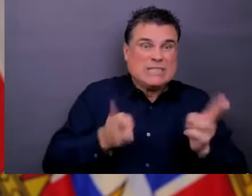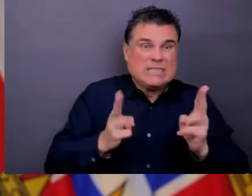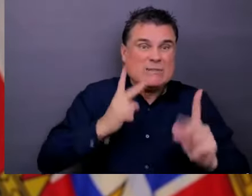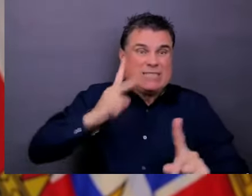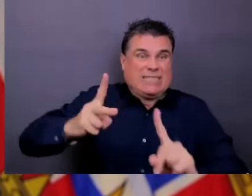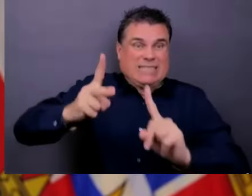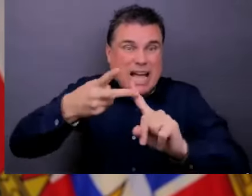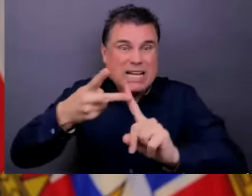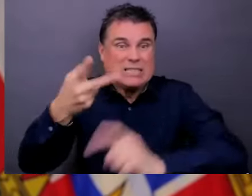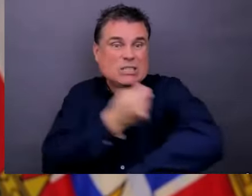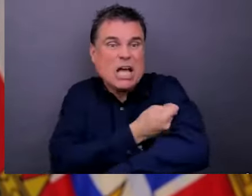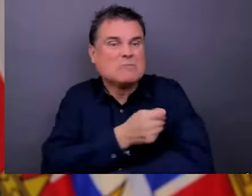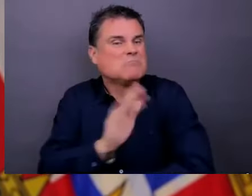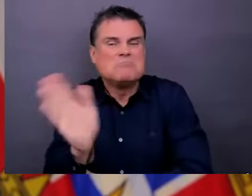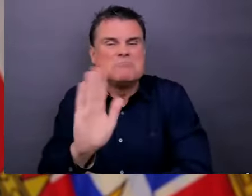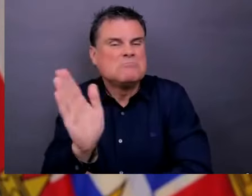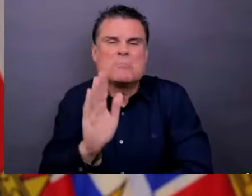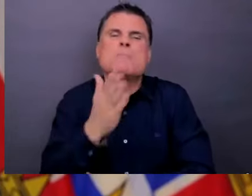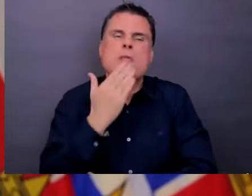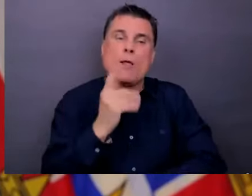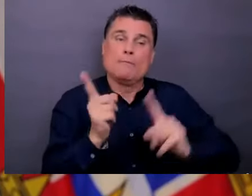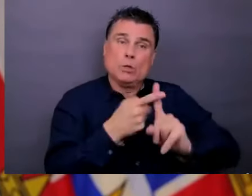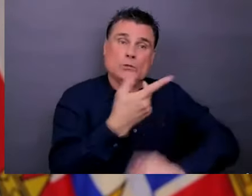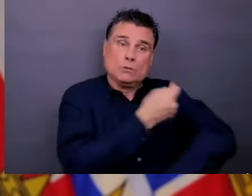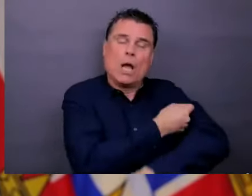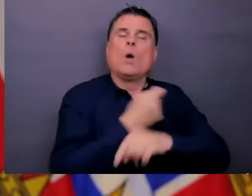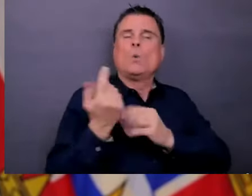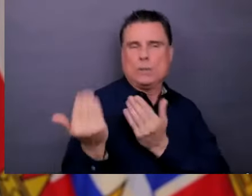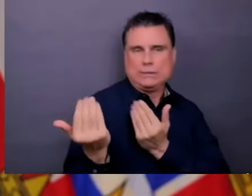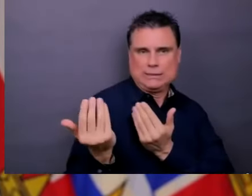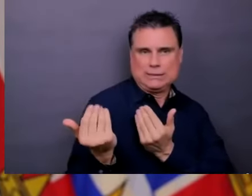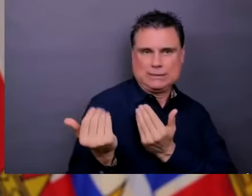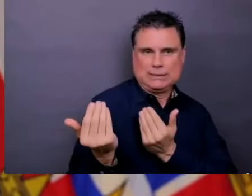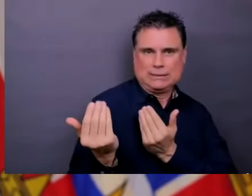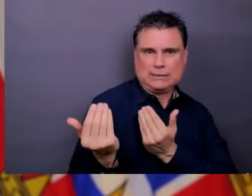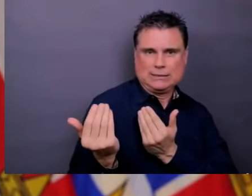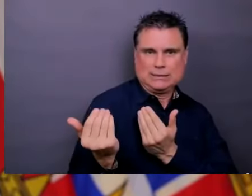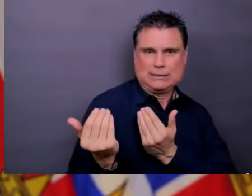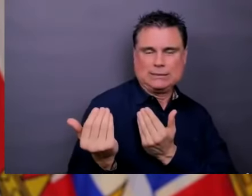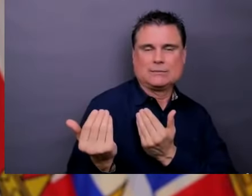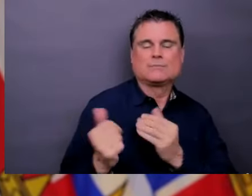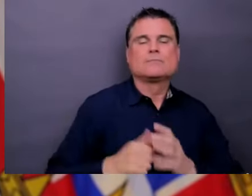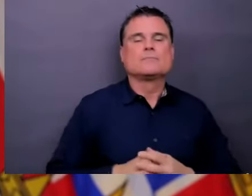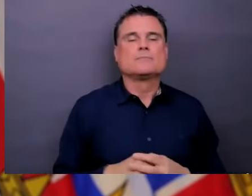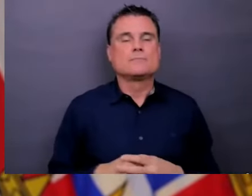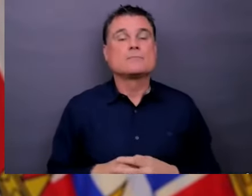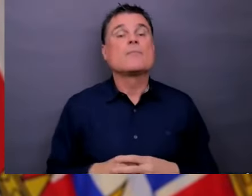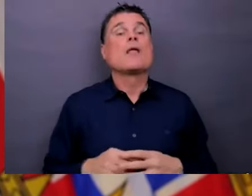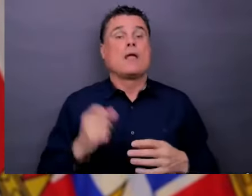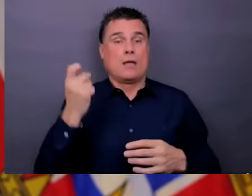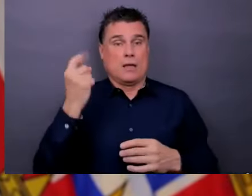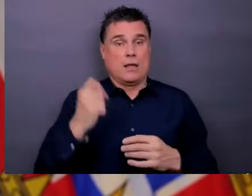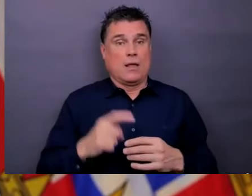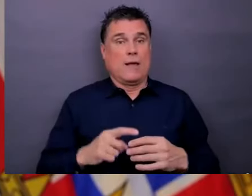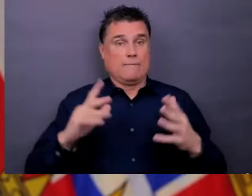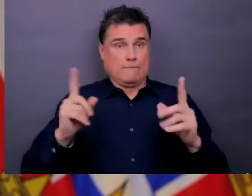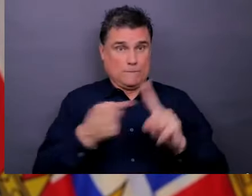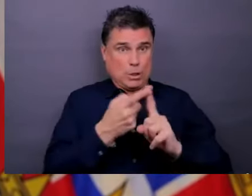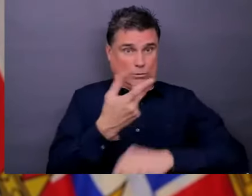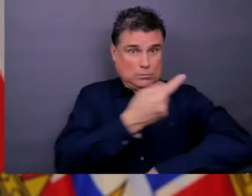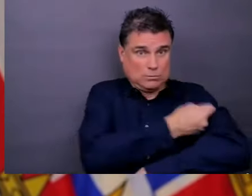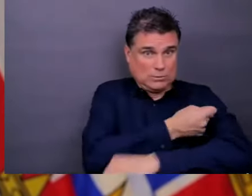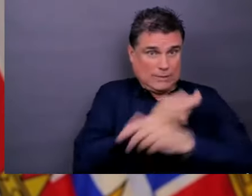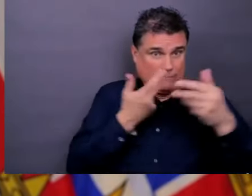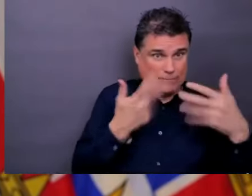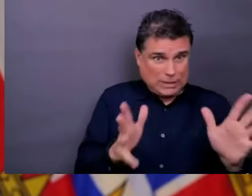know how long this initial immunity lasts in people. But we do know that the current vaccines are very effective,